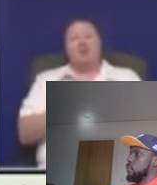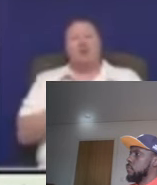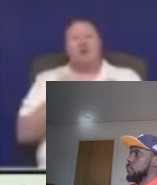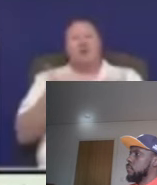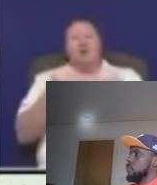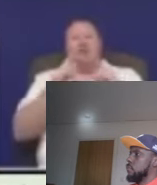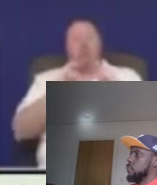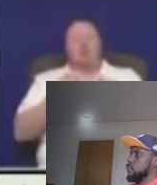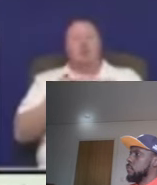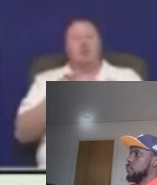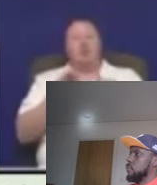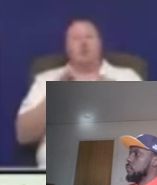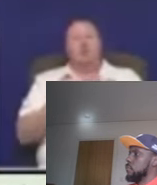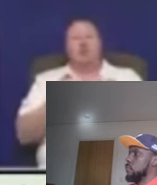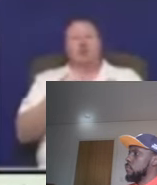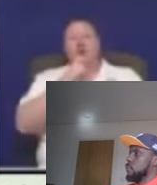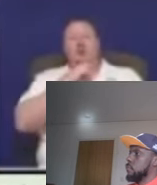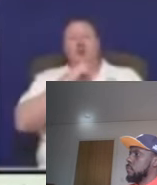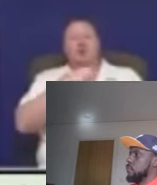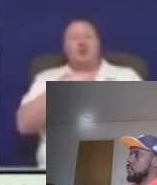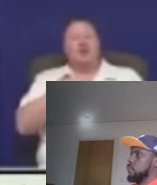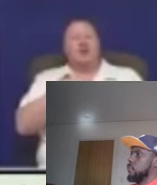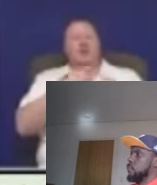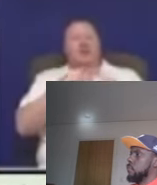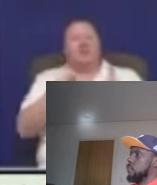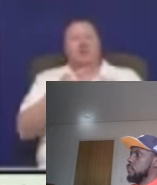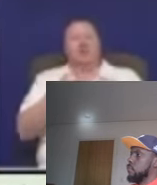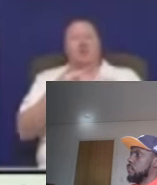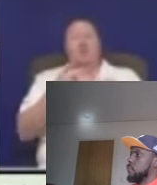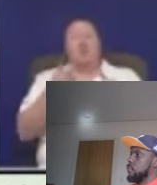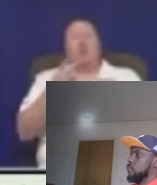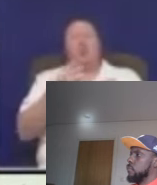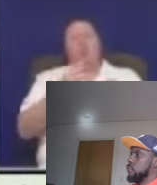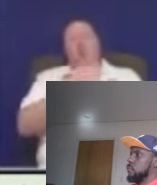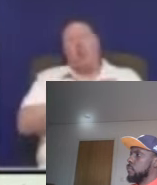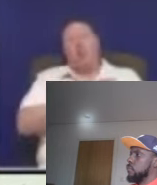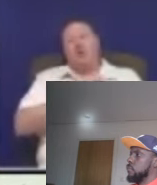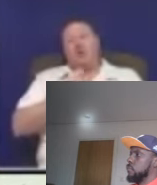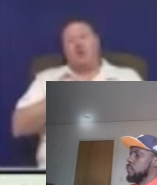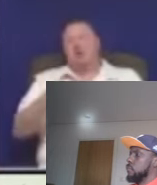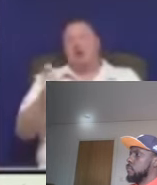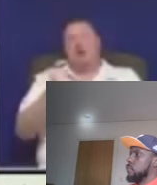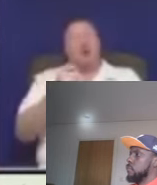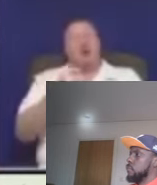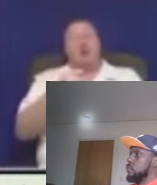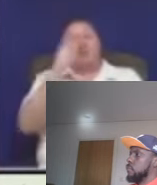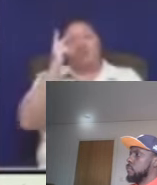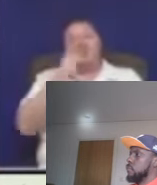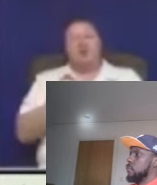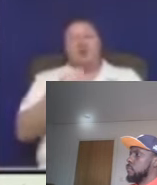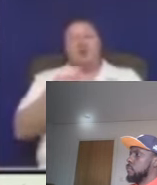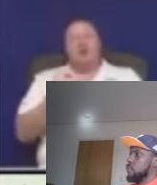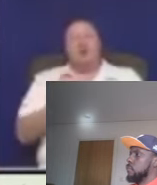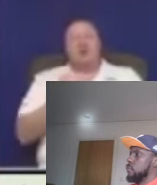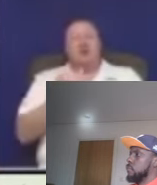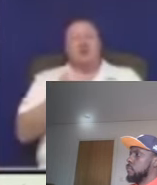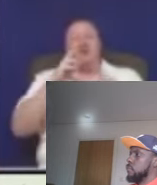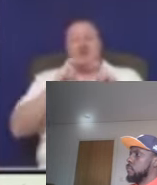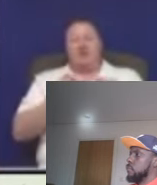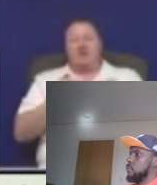exploring options to either repurpose this asset or remove it from our portfolio altogether, with an independent investigation